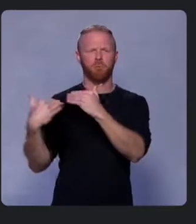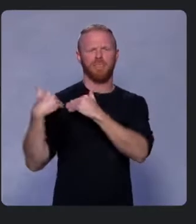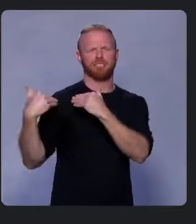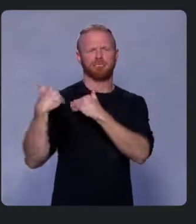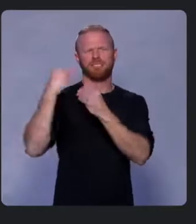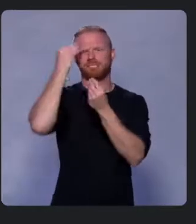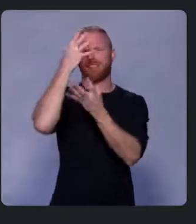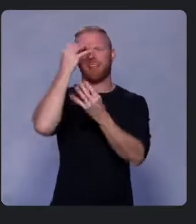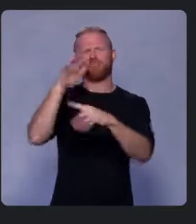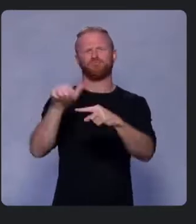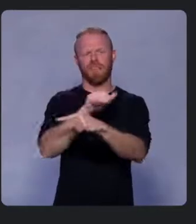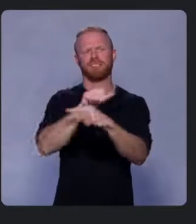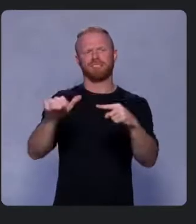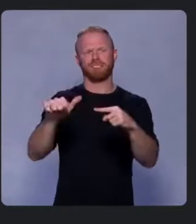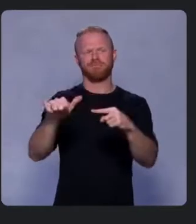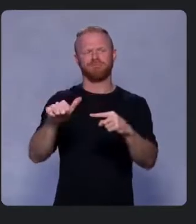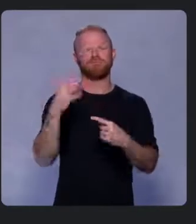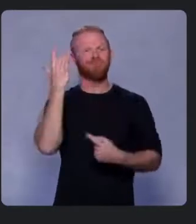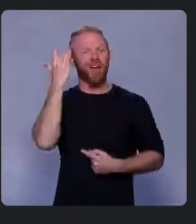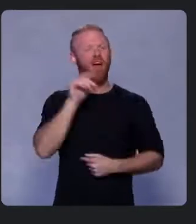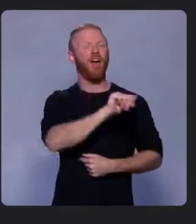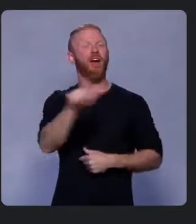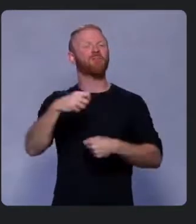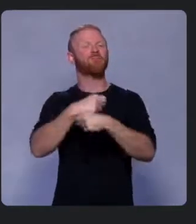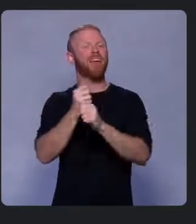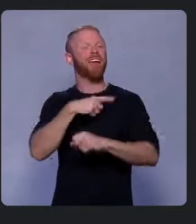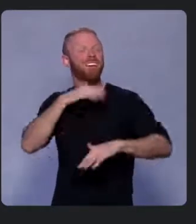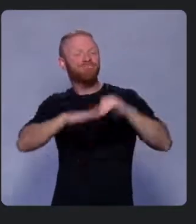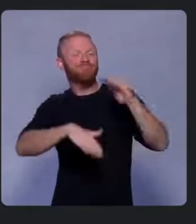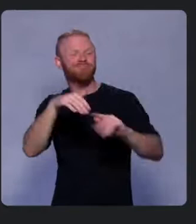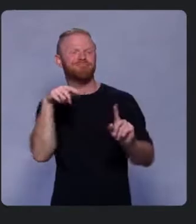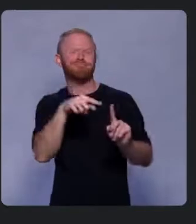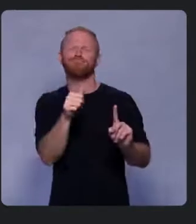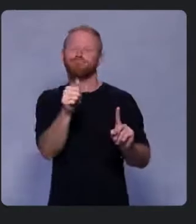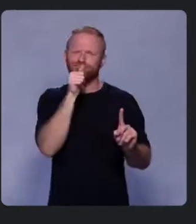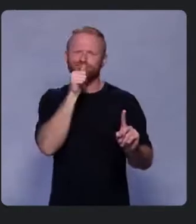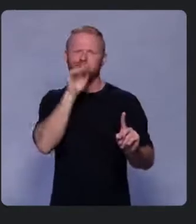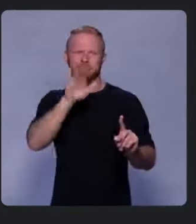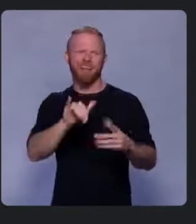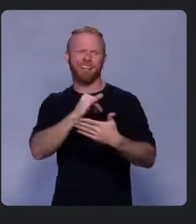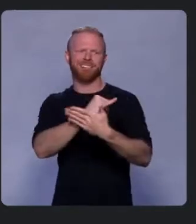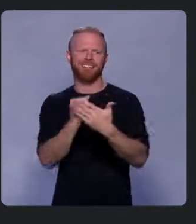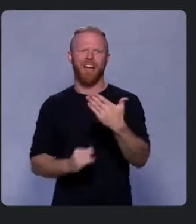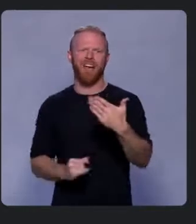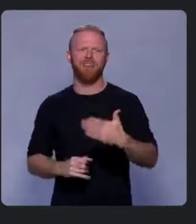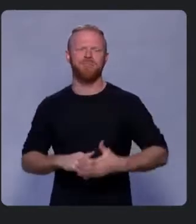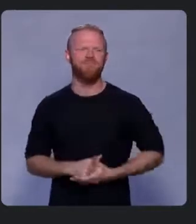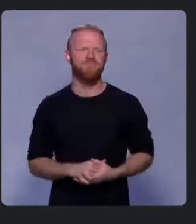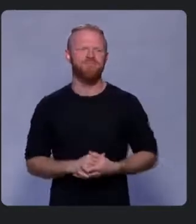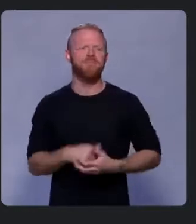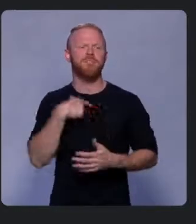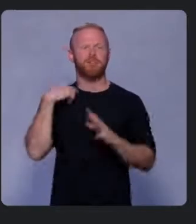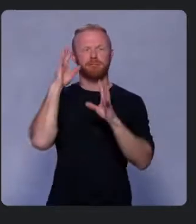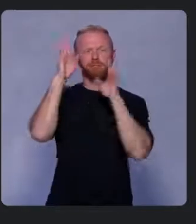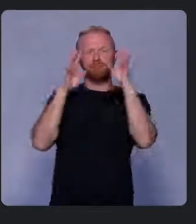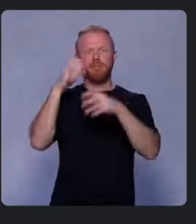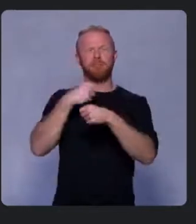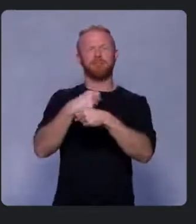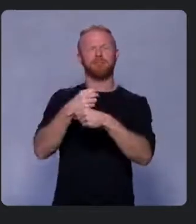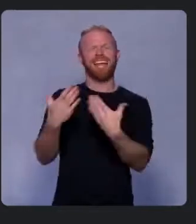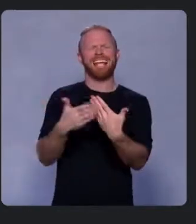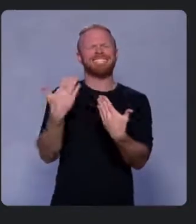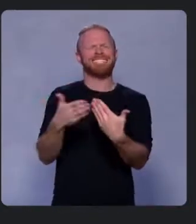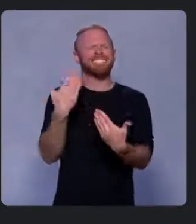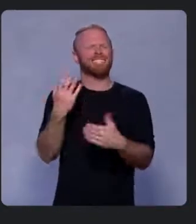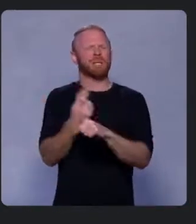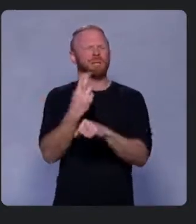practices, so every product we build is private by design. And we create easy-to-use privacy and security